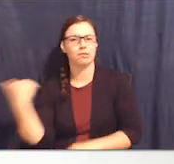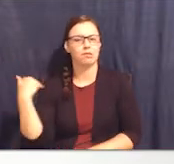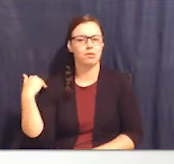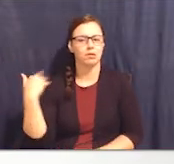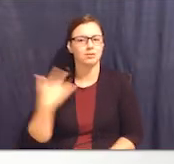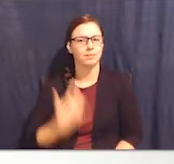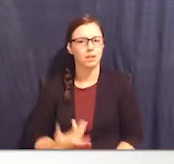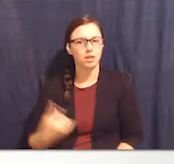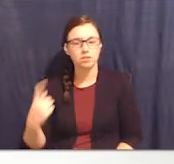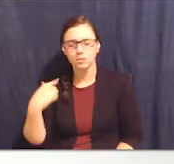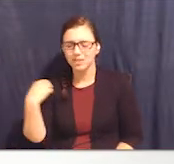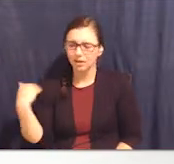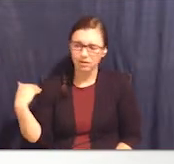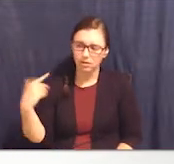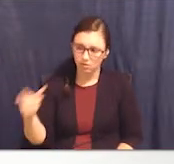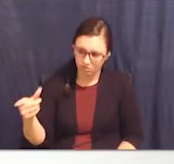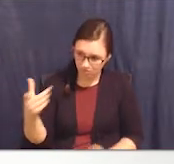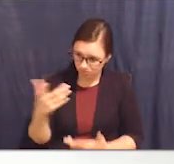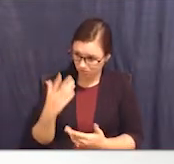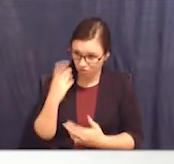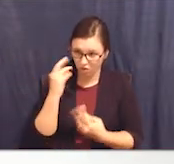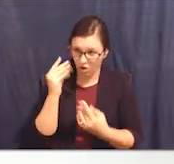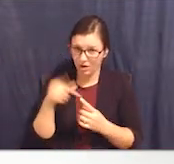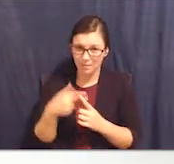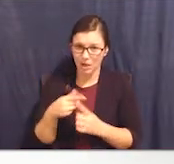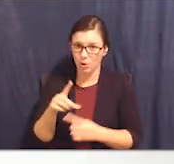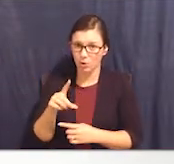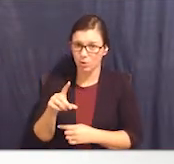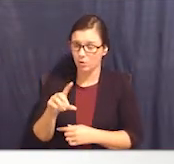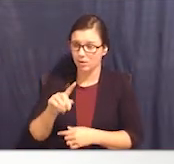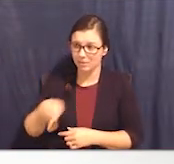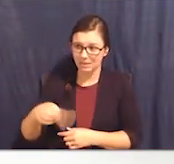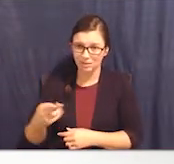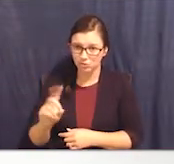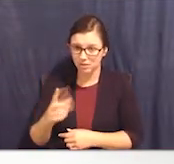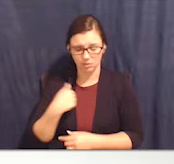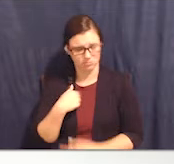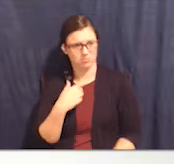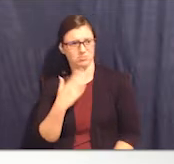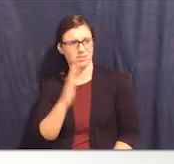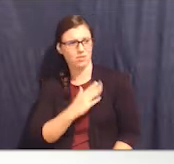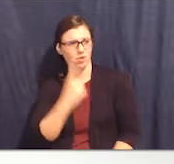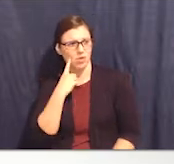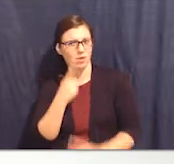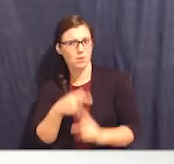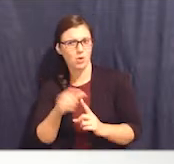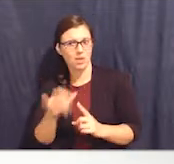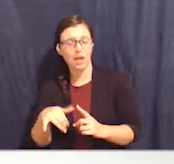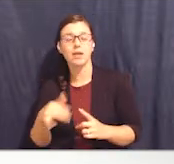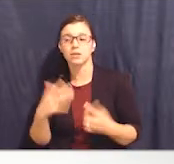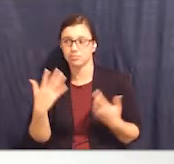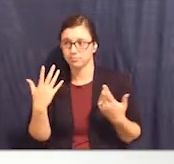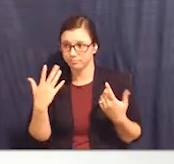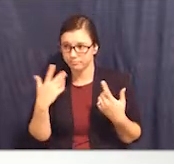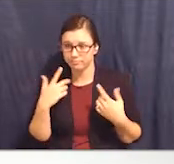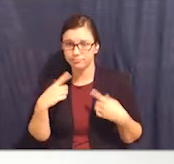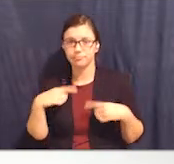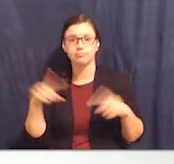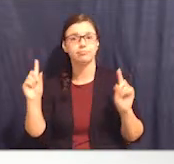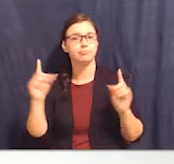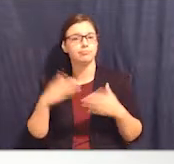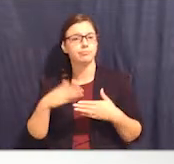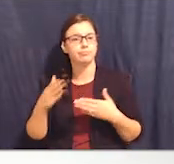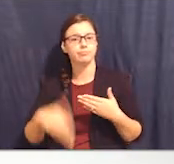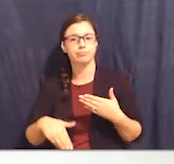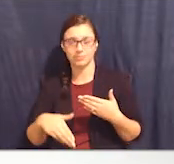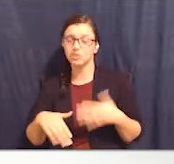knows somebody. We all know that 6 degrees of separation, it usually isn't 6 degrees of separation. It's less than that.